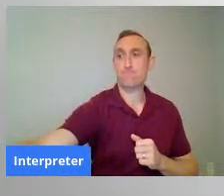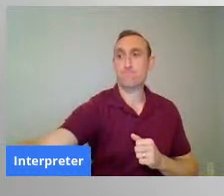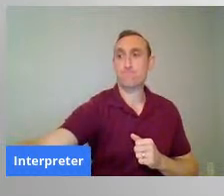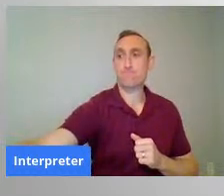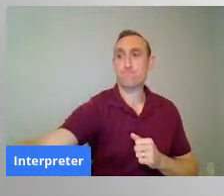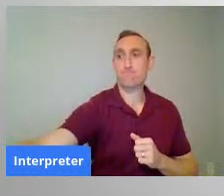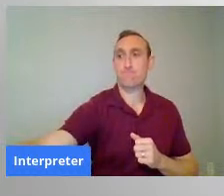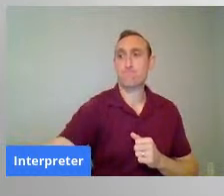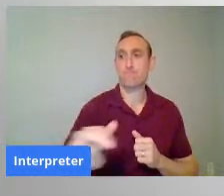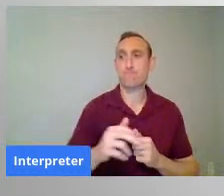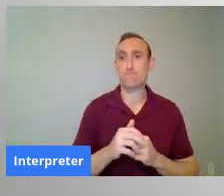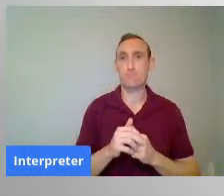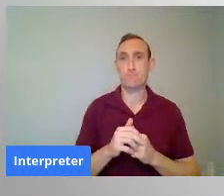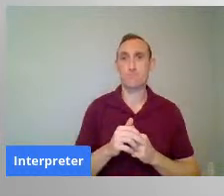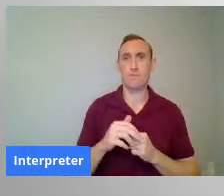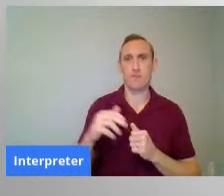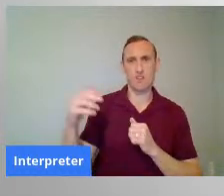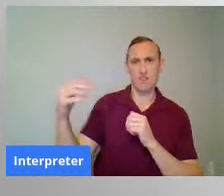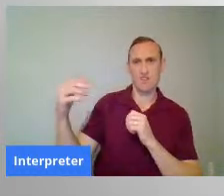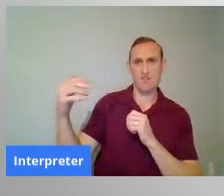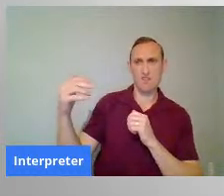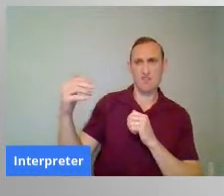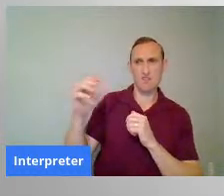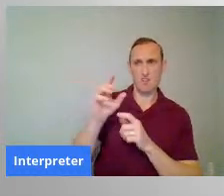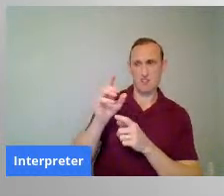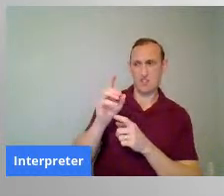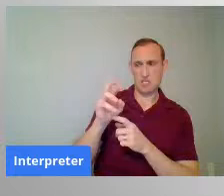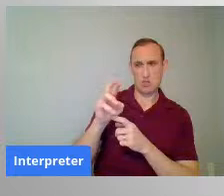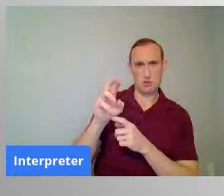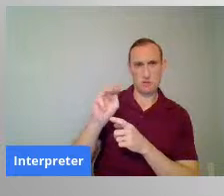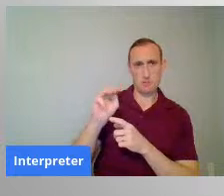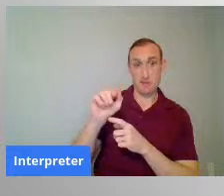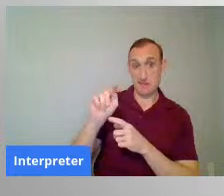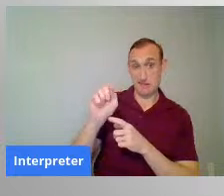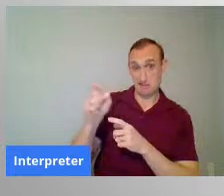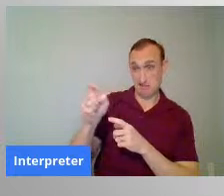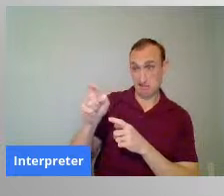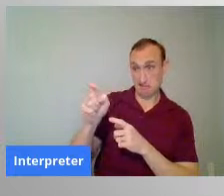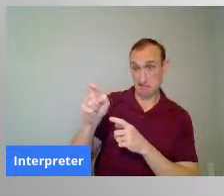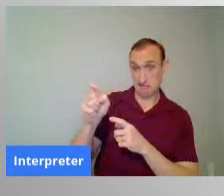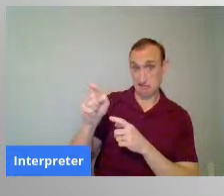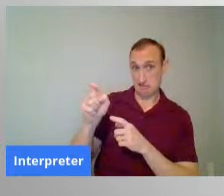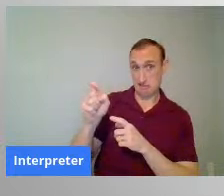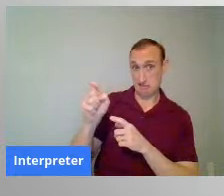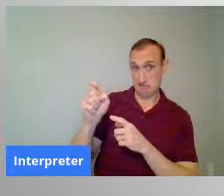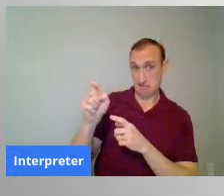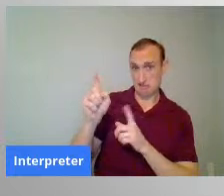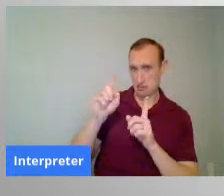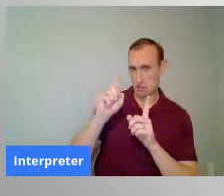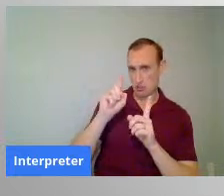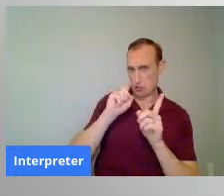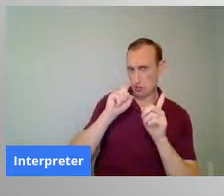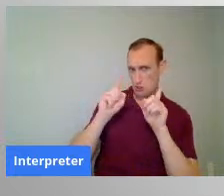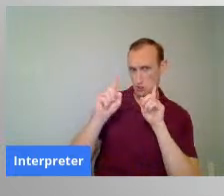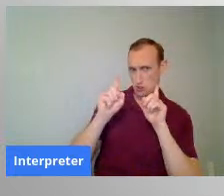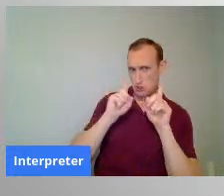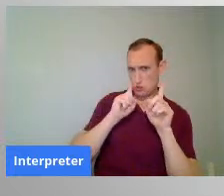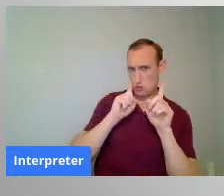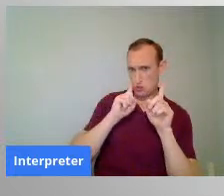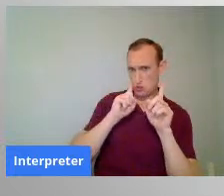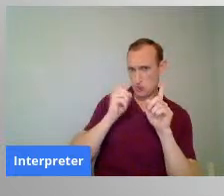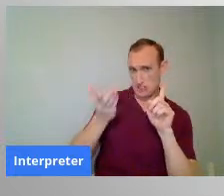That's Dr. Maddox. I don't know if Mhm. he has made it on. It doesn't look like that. Yeah, and I don't